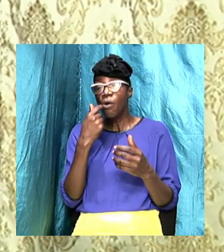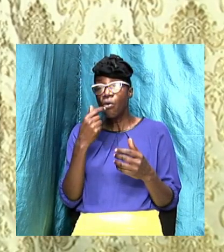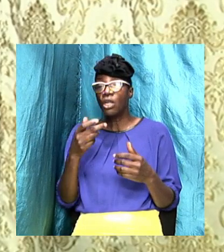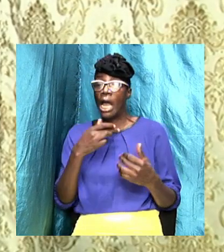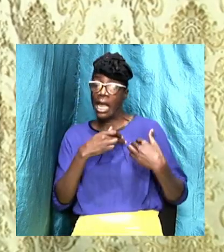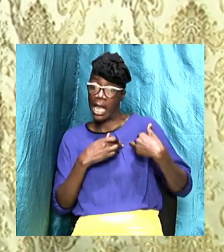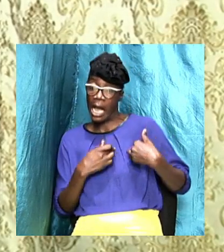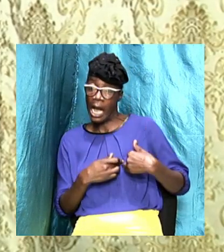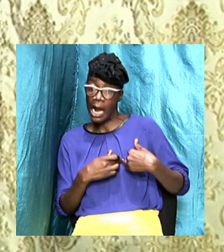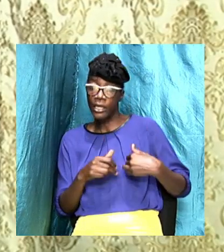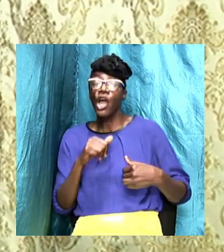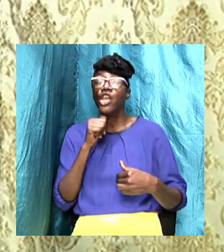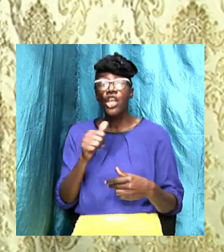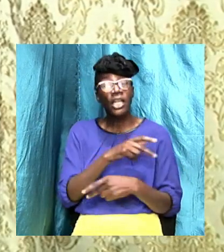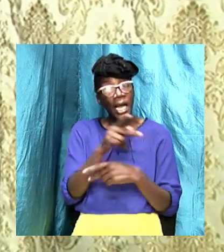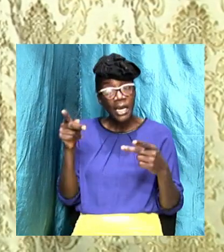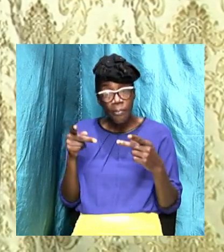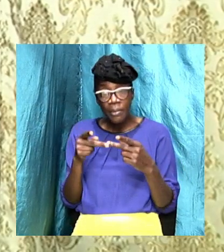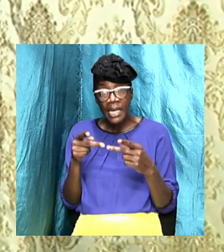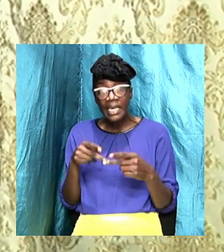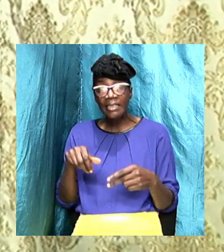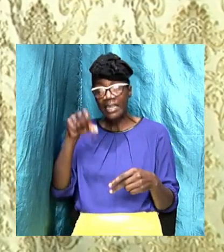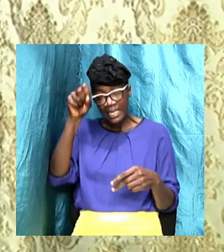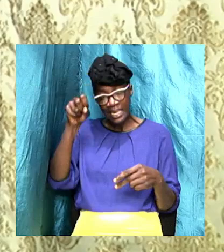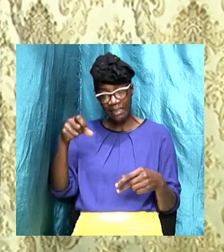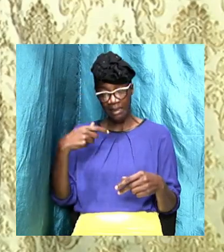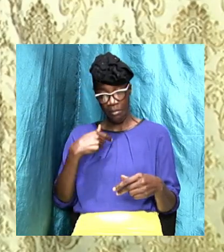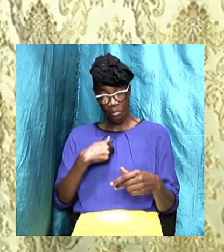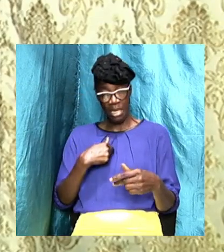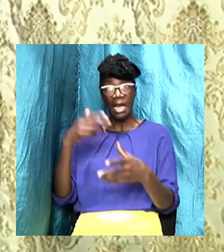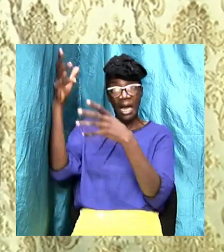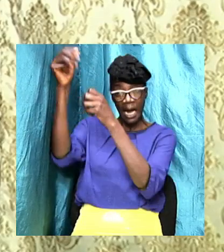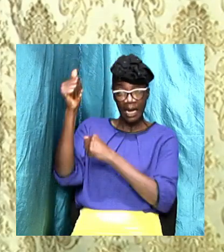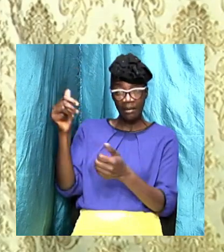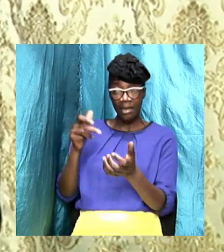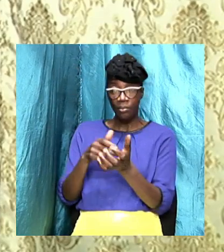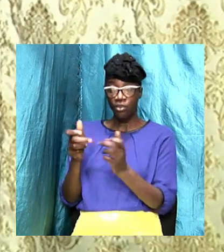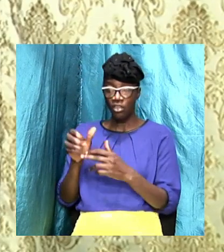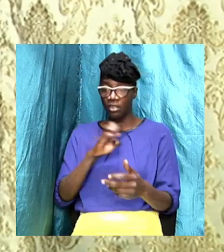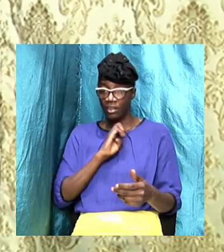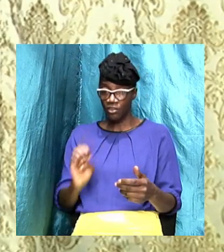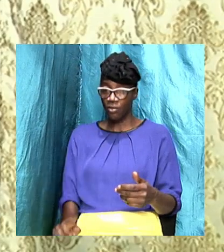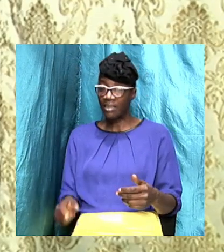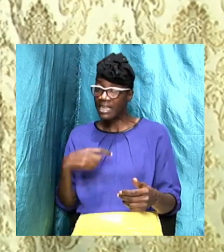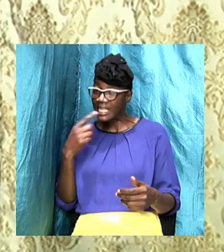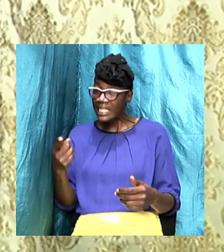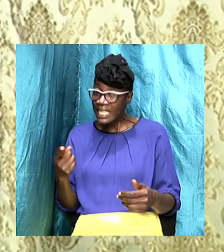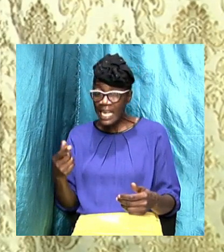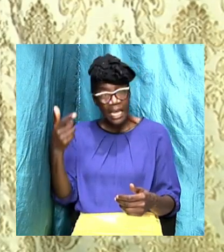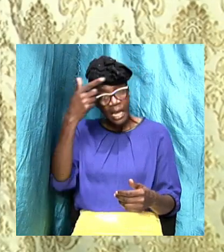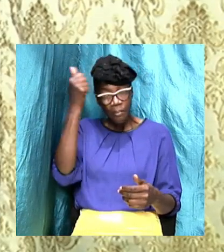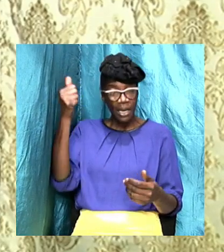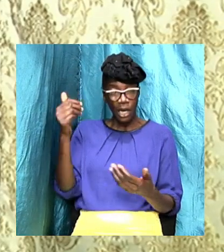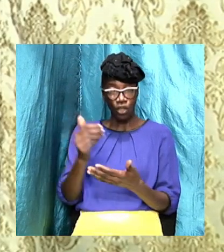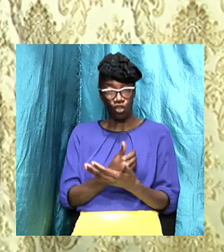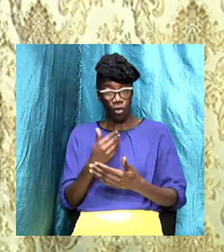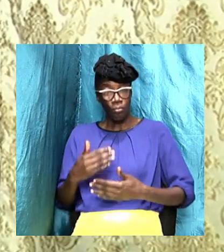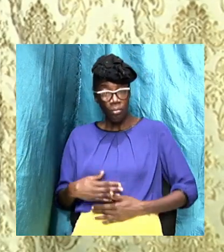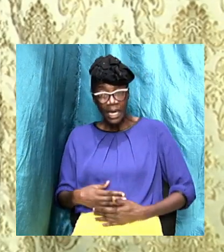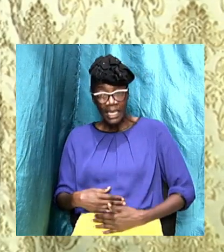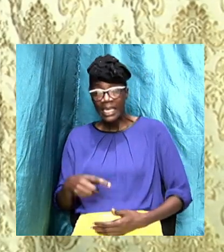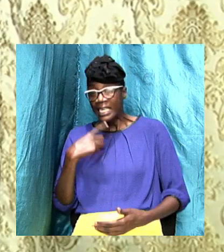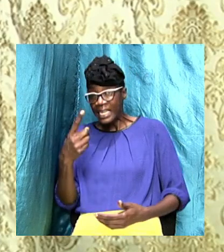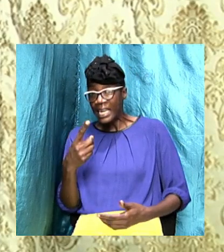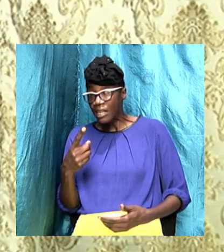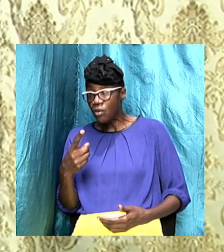not at the place, and you say, "Yes, I accept Jesus Christ as Savior," you just say it because somebody tell you to say it, you